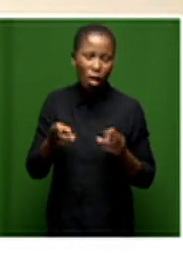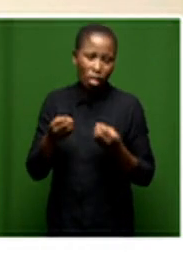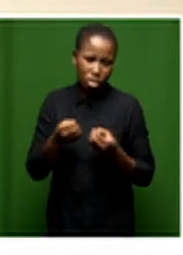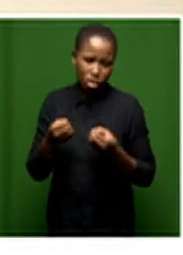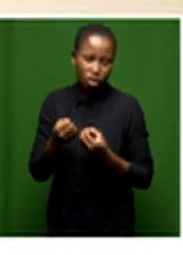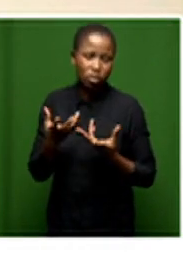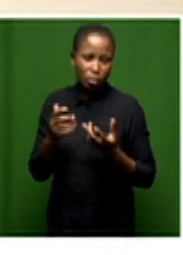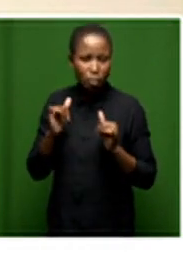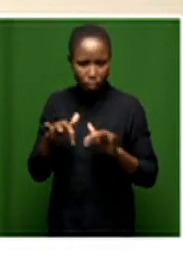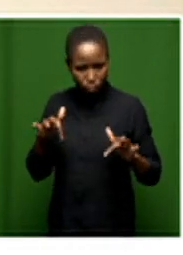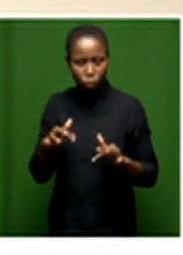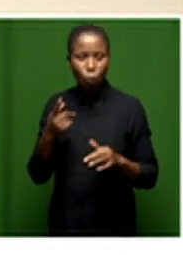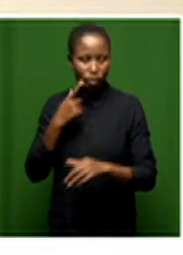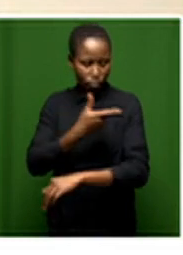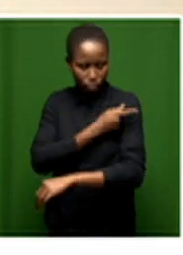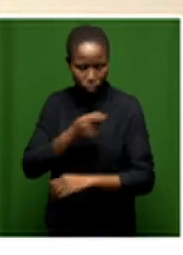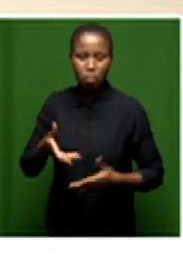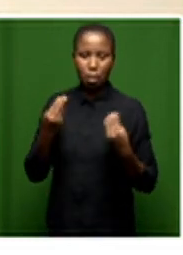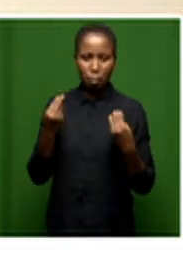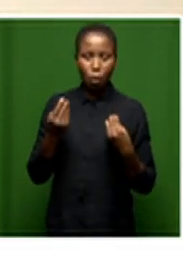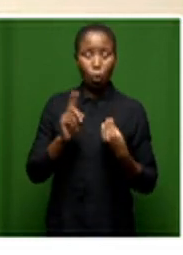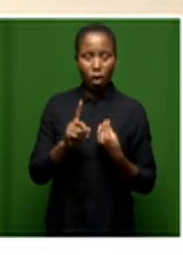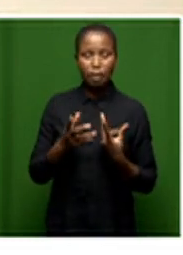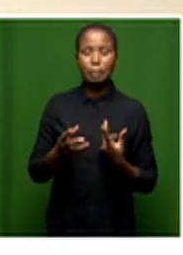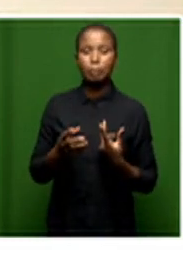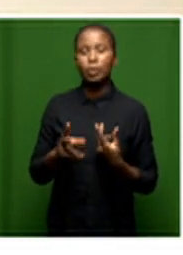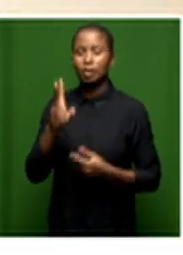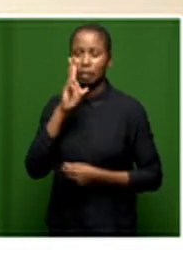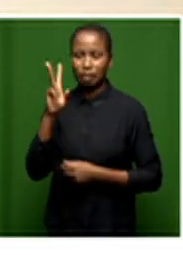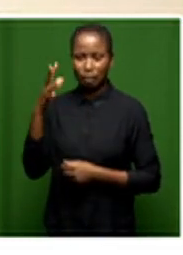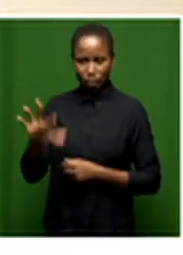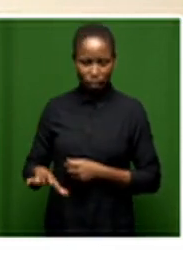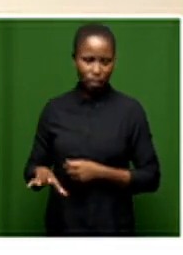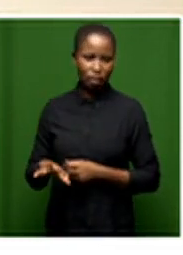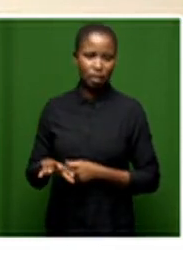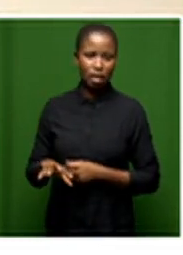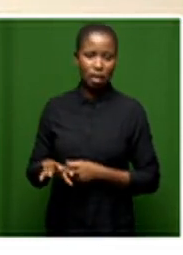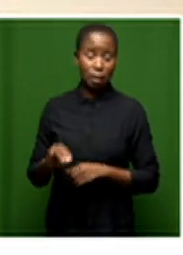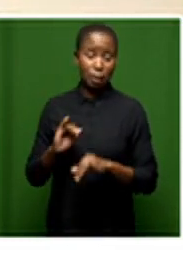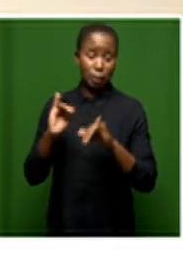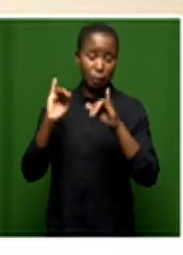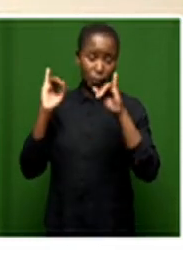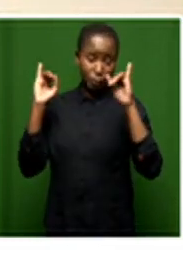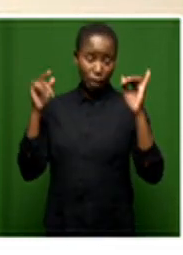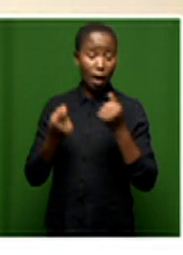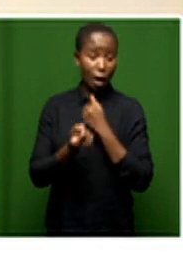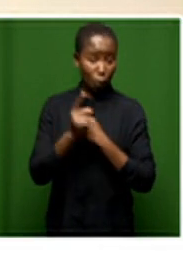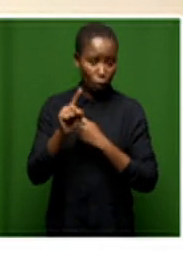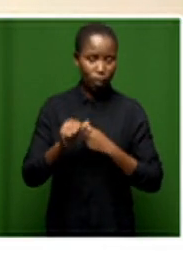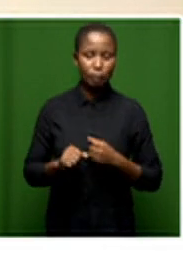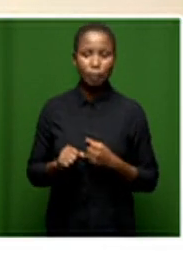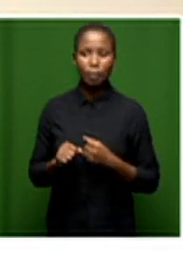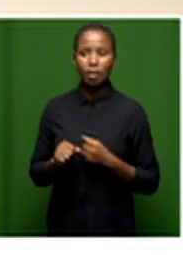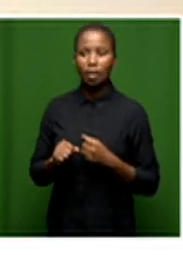people experience as side effects. What we're seeing from the point of view of severe side effects is that at this time